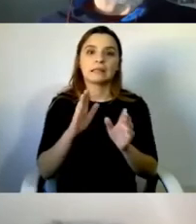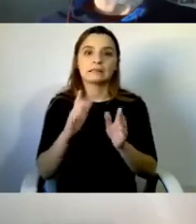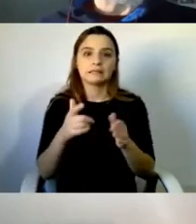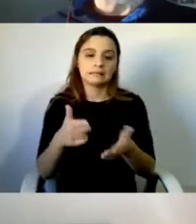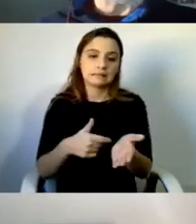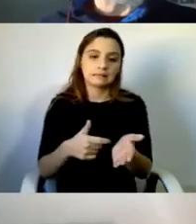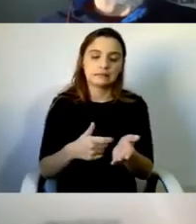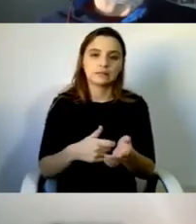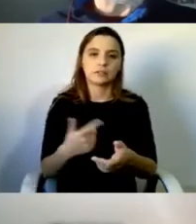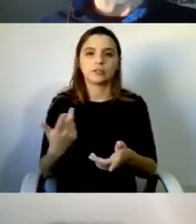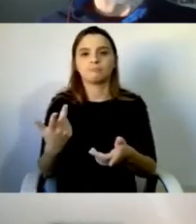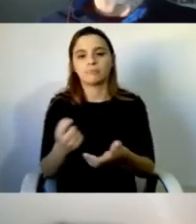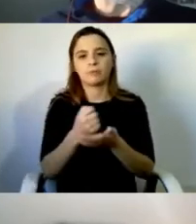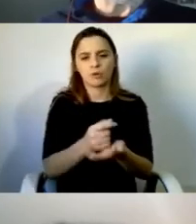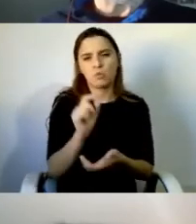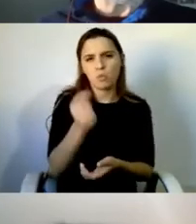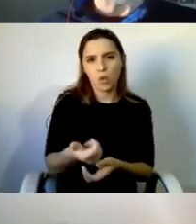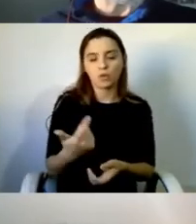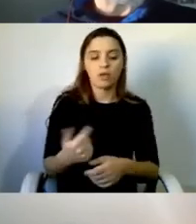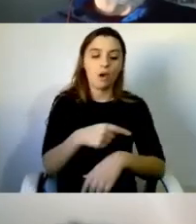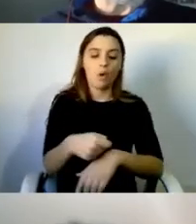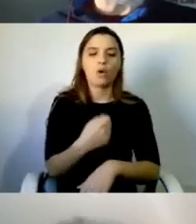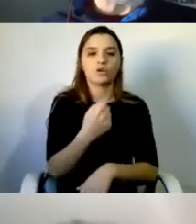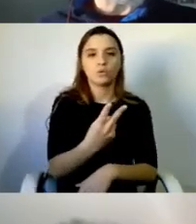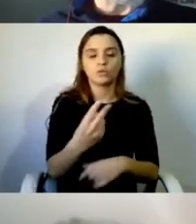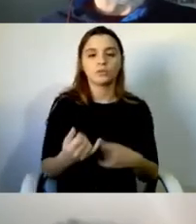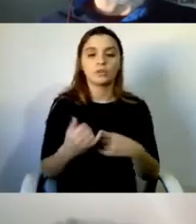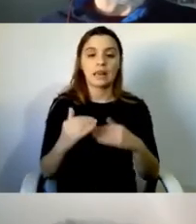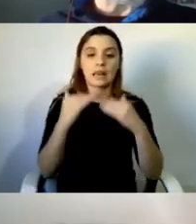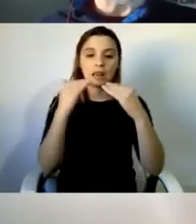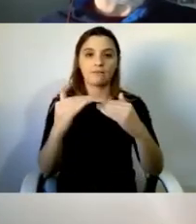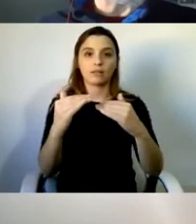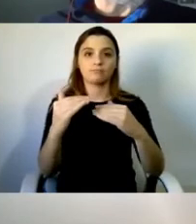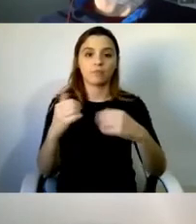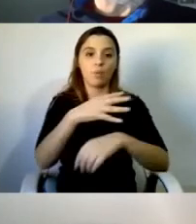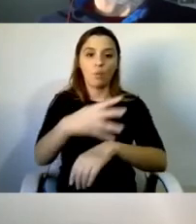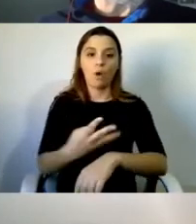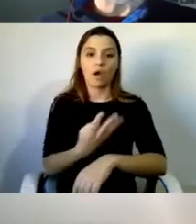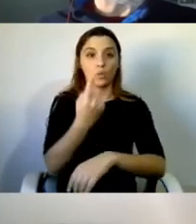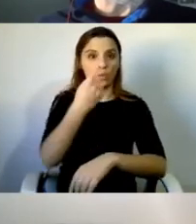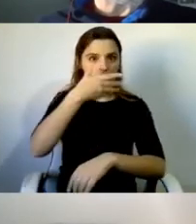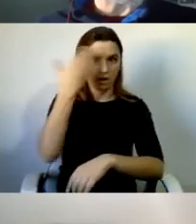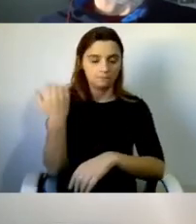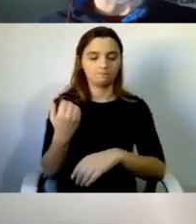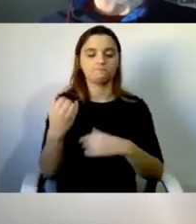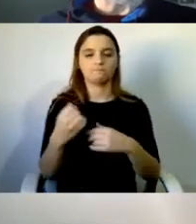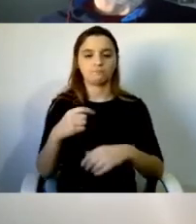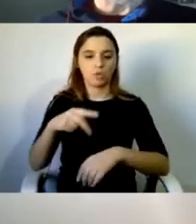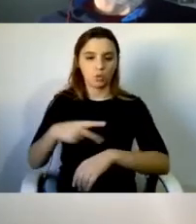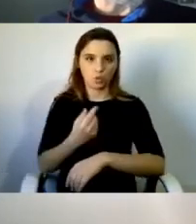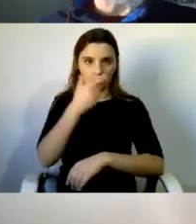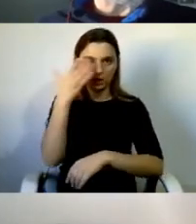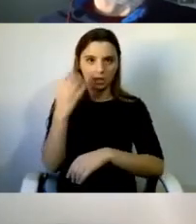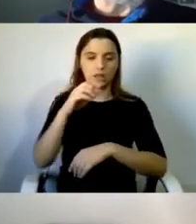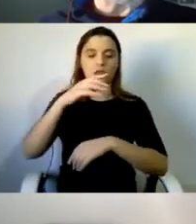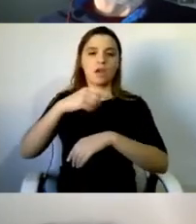is assigned 4 hours a day. High dependency needs, people with high dependency needs, are